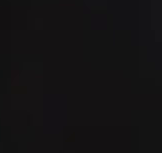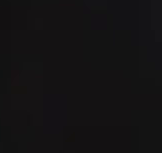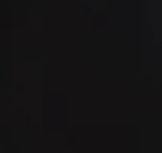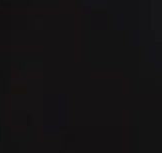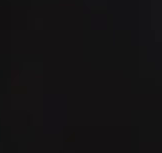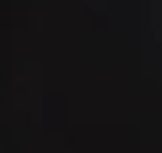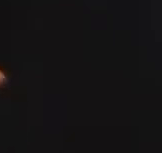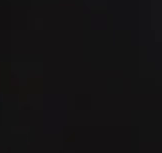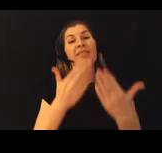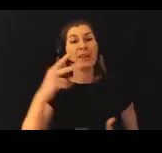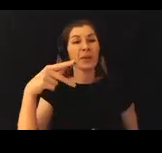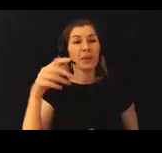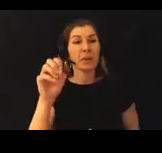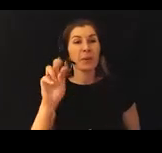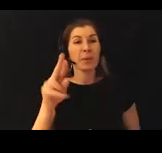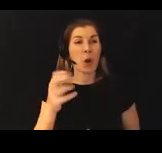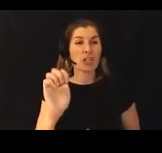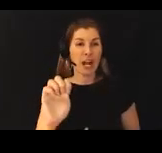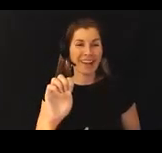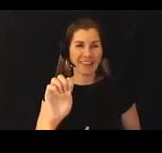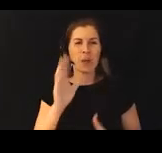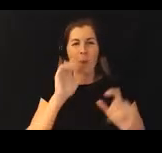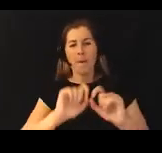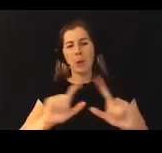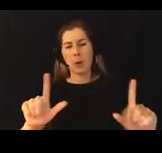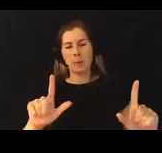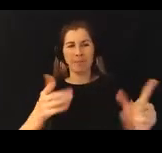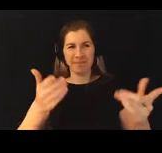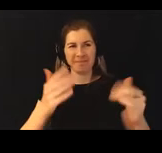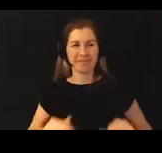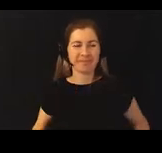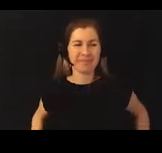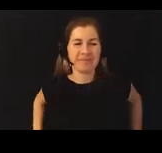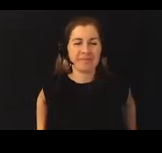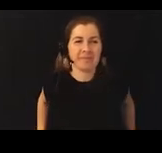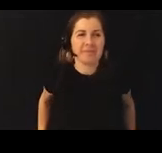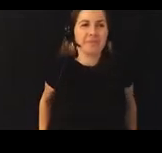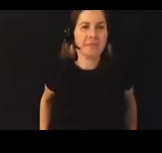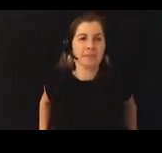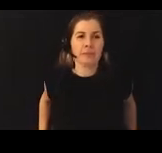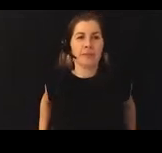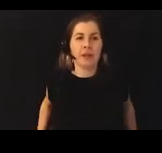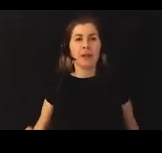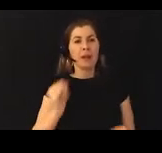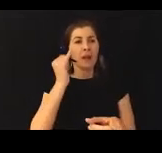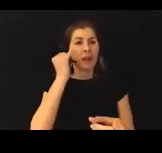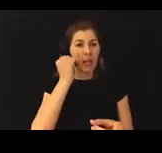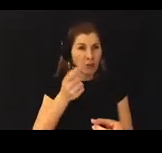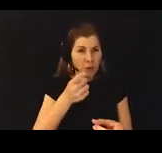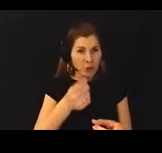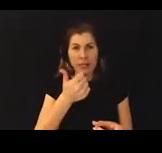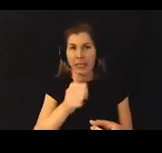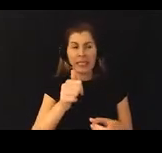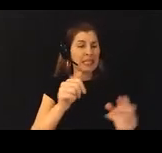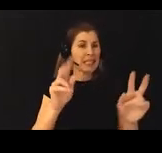Thank you, Portia. Just gonna pull up my slides here. If you are having any issues, please just use